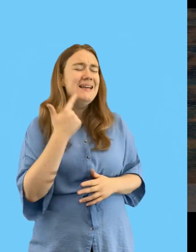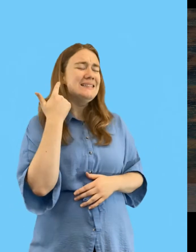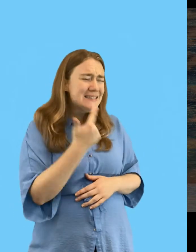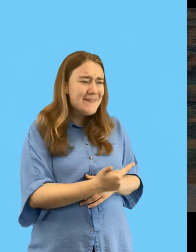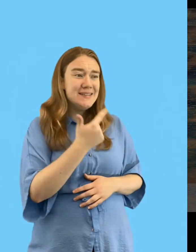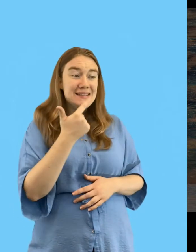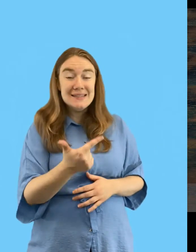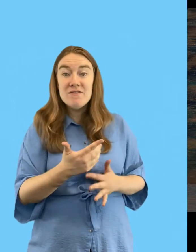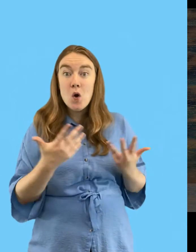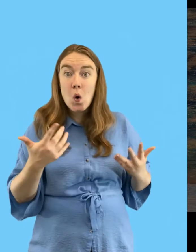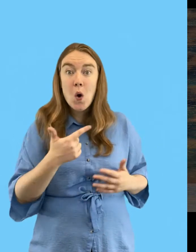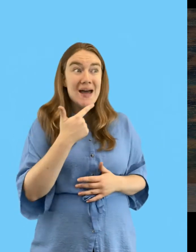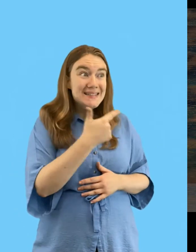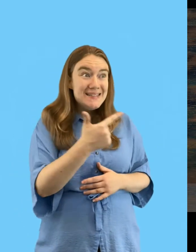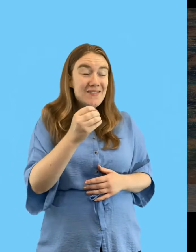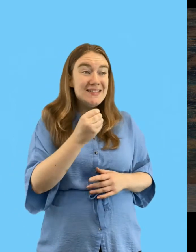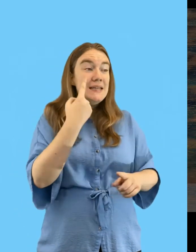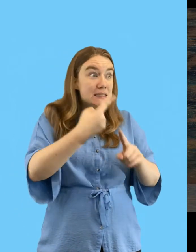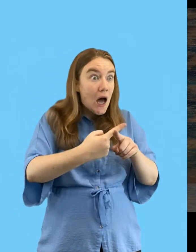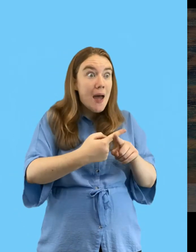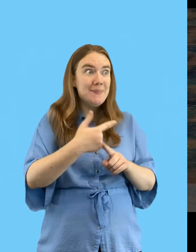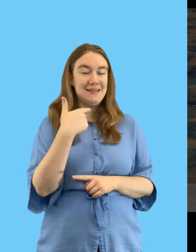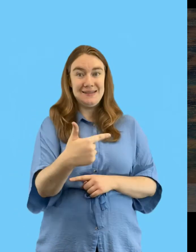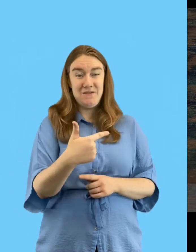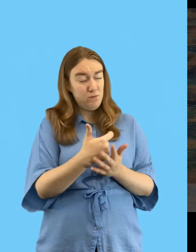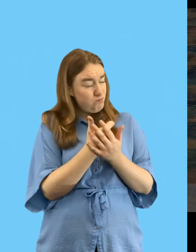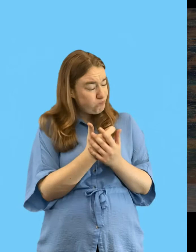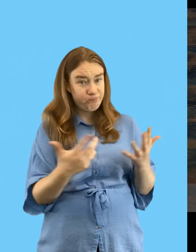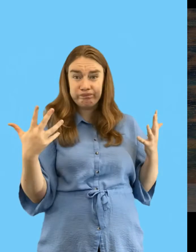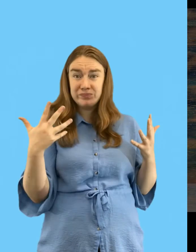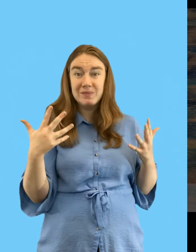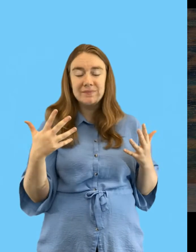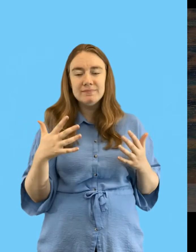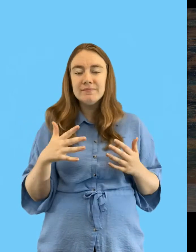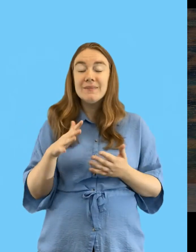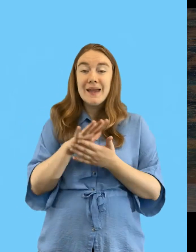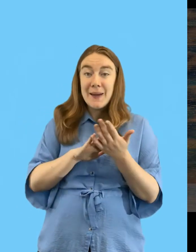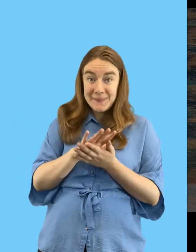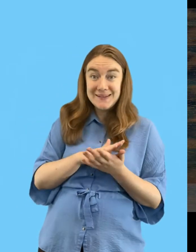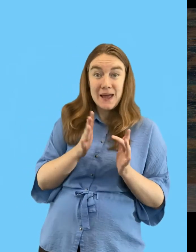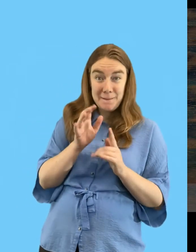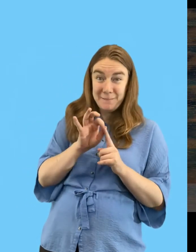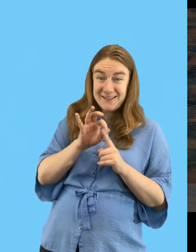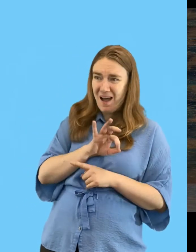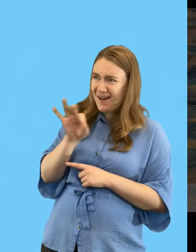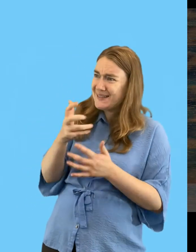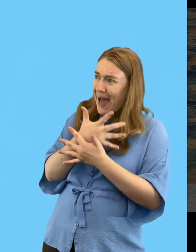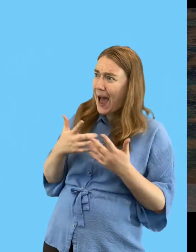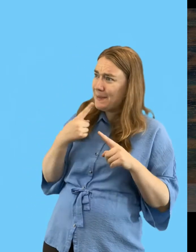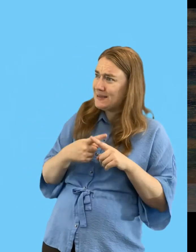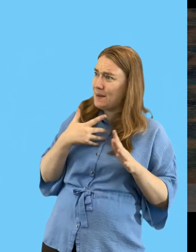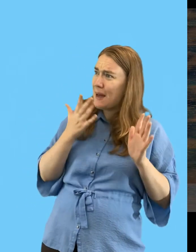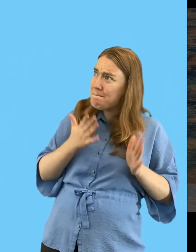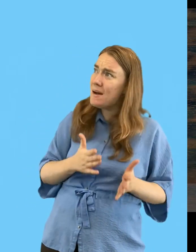77, or in some translations, 70 times seven. Question, how many times shall I forgive my brother or